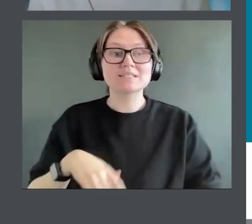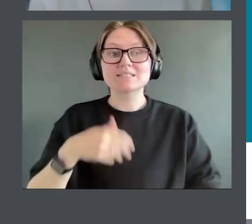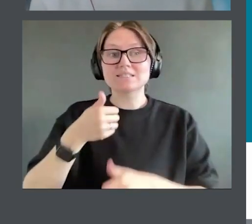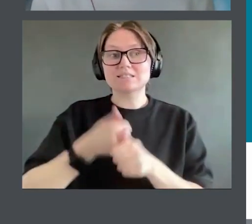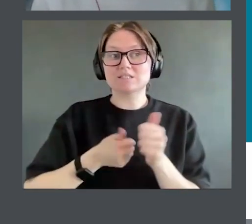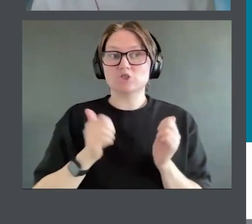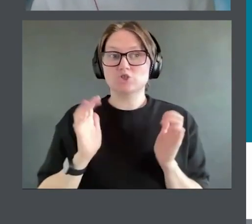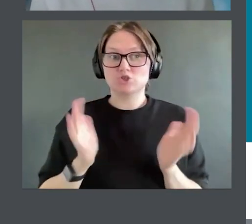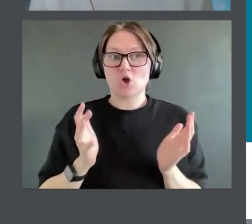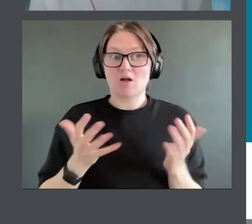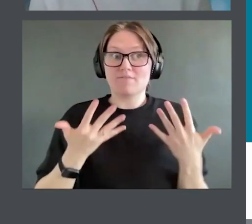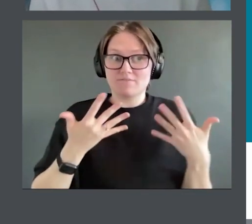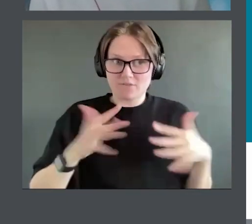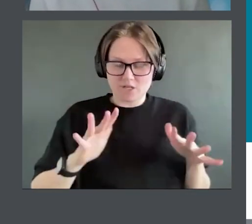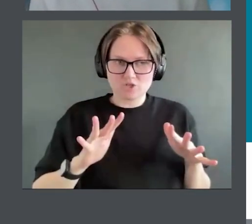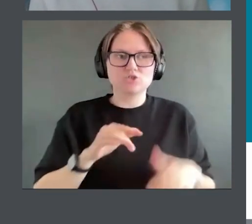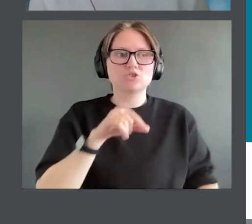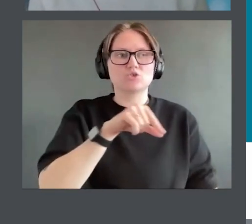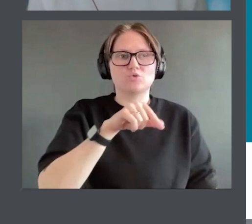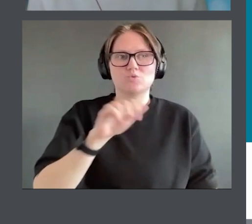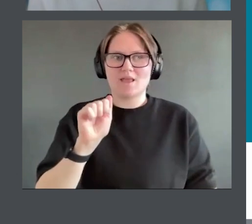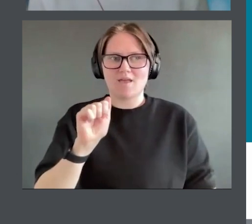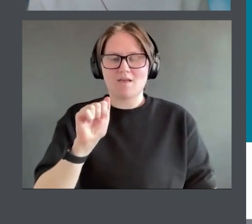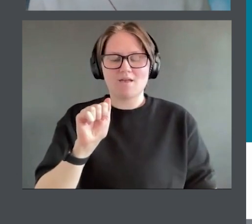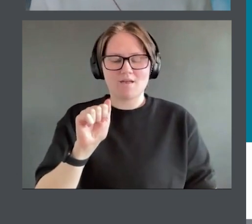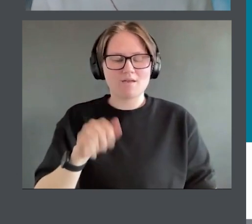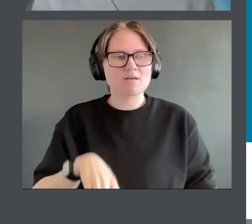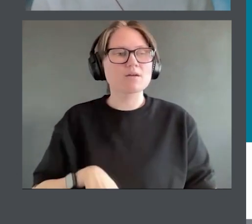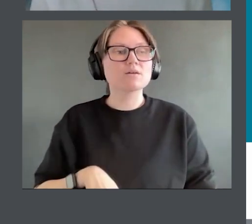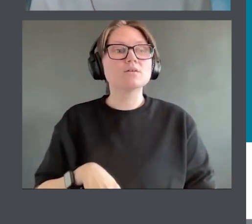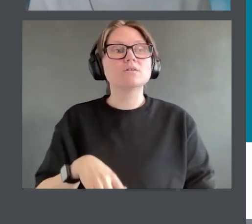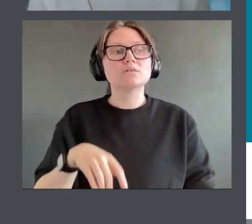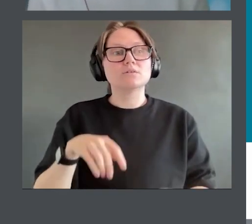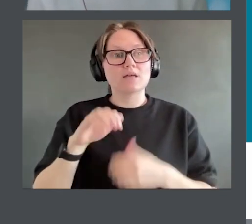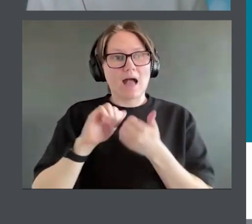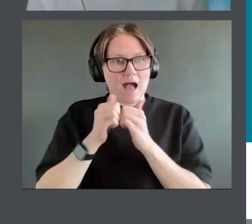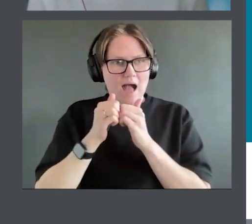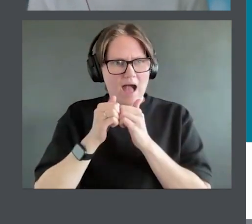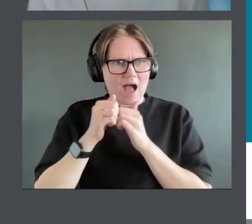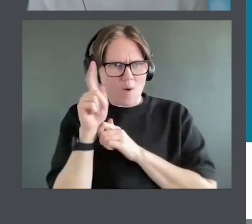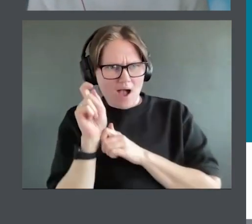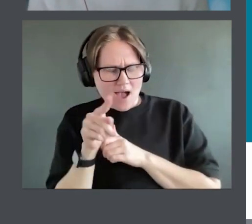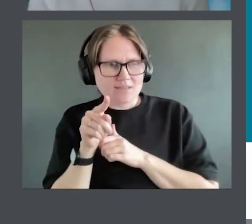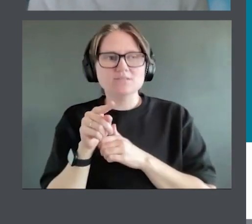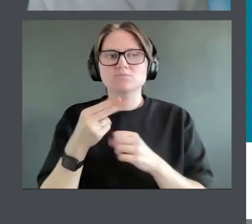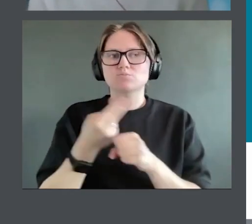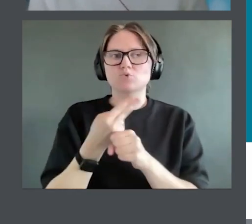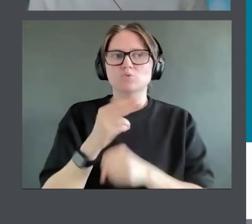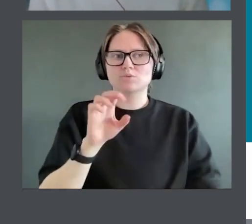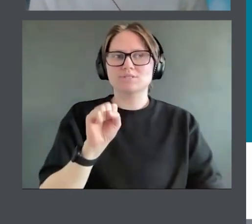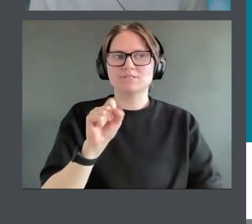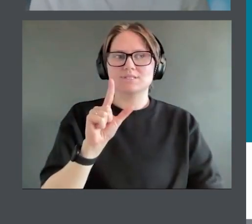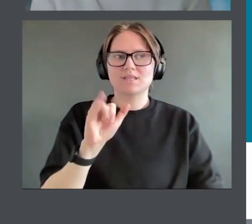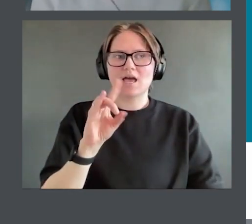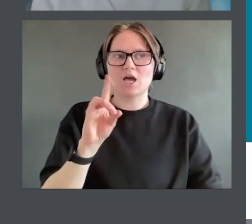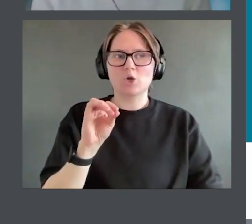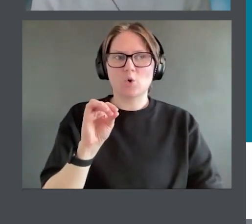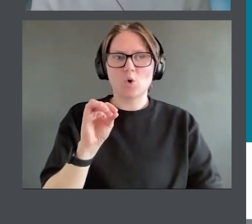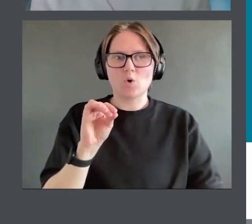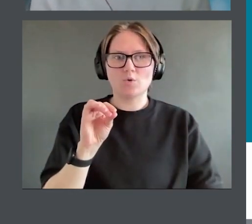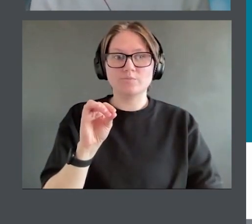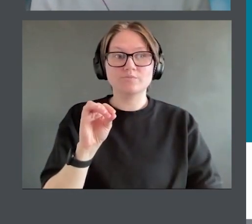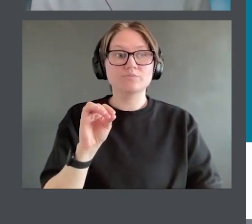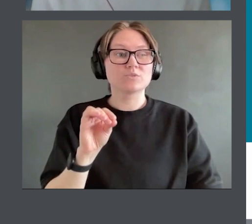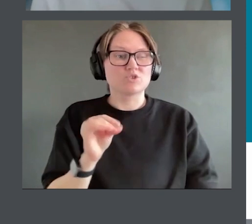by a Q&A. Questions are going to be submitted through Slido, and the QR code is shared before